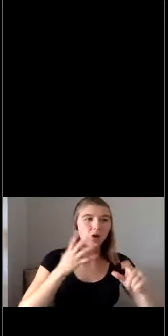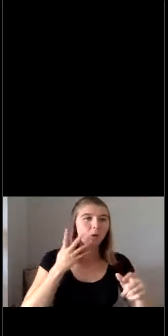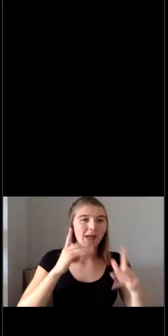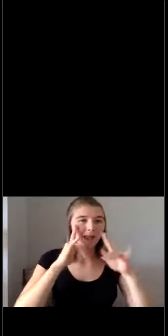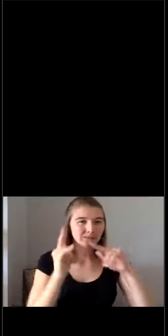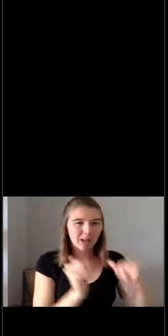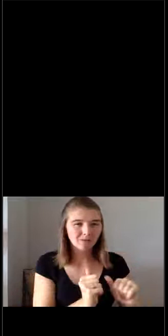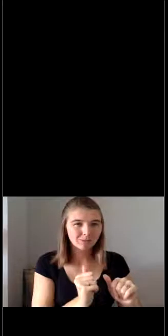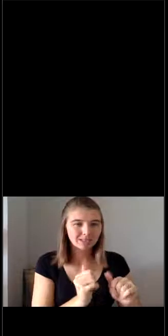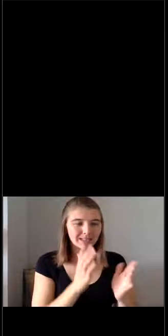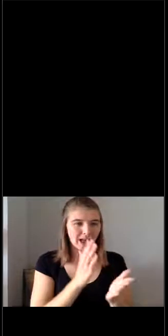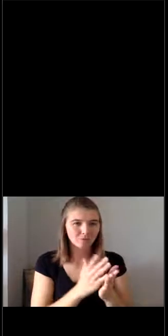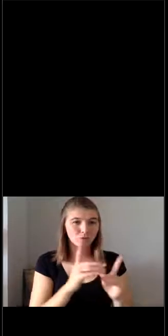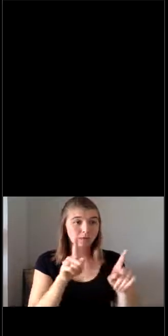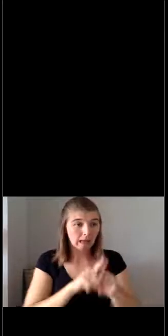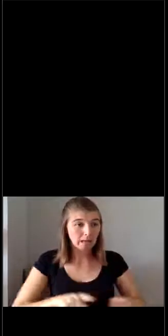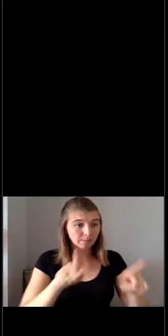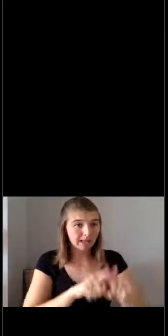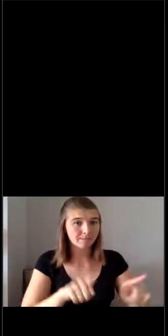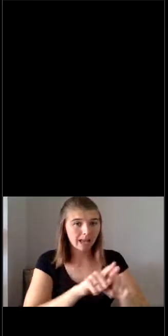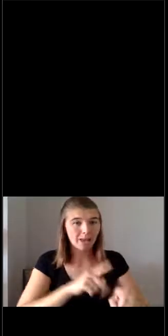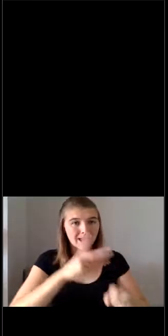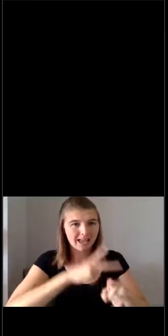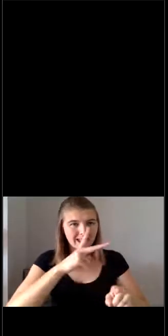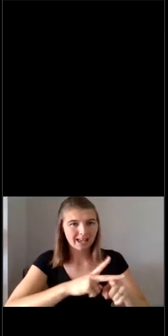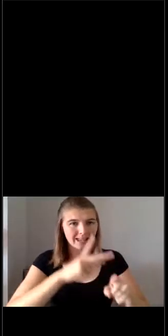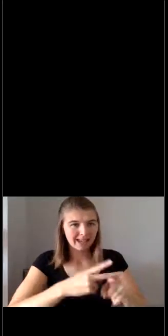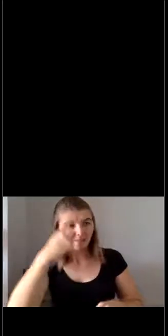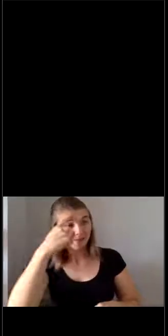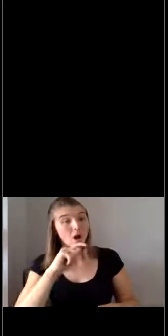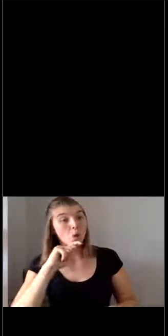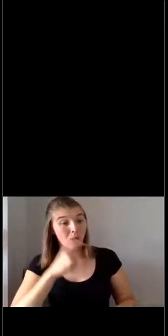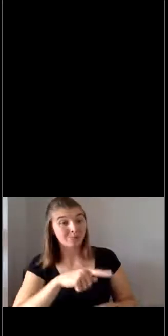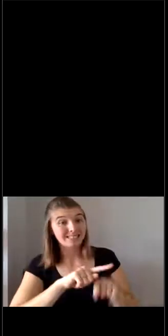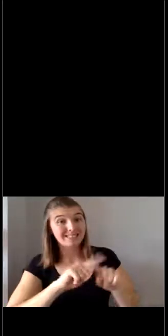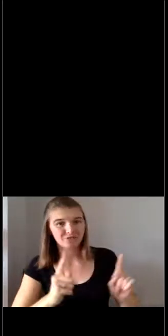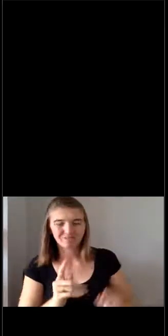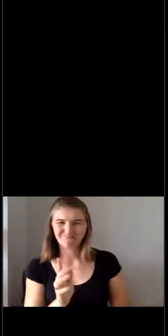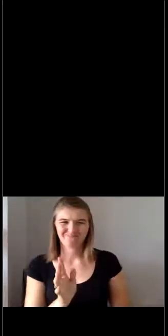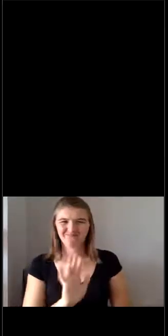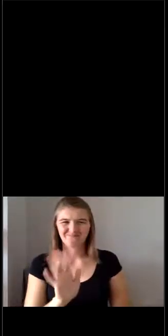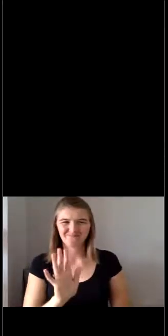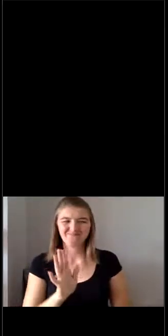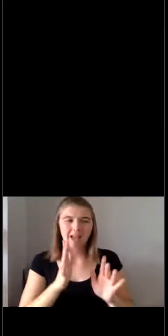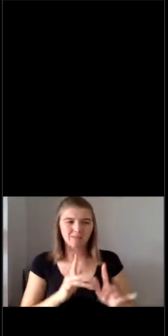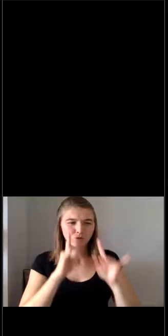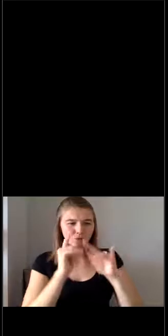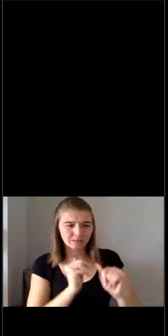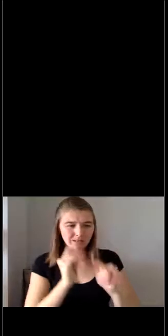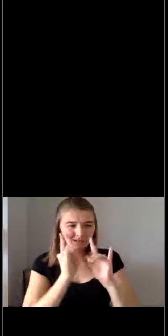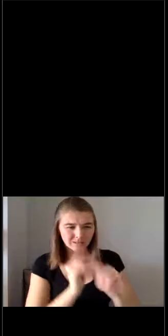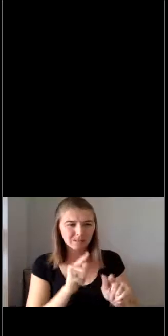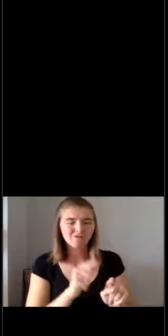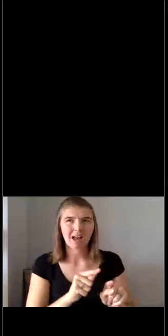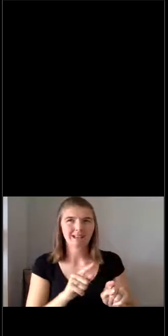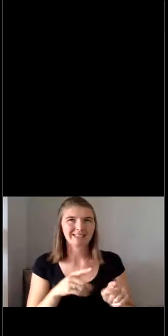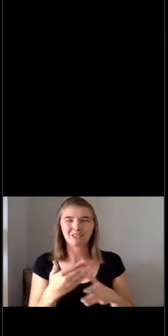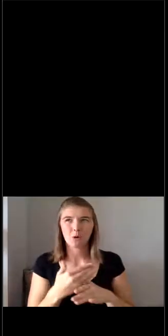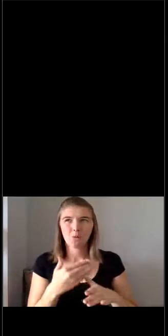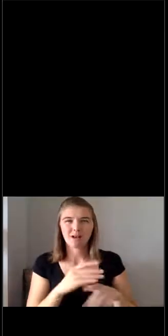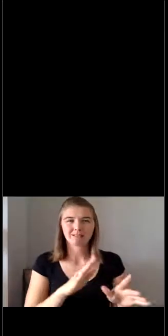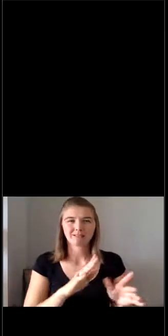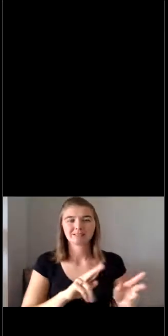that we can control and identifying how effective it is. And if it's not working after a week or 2 weeks, trying something else